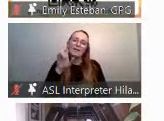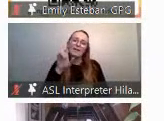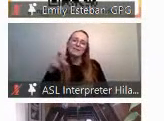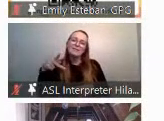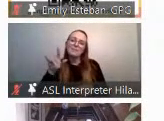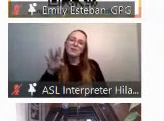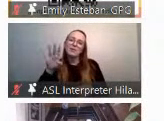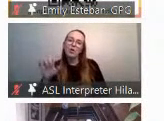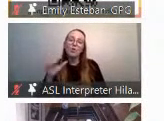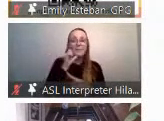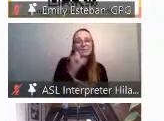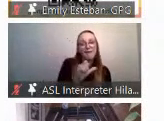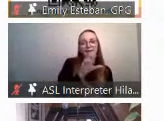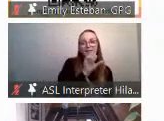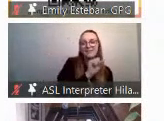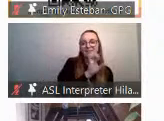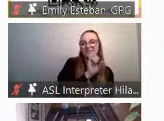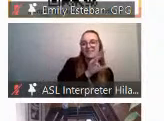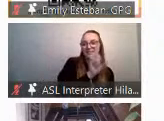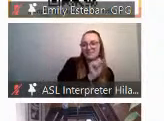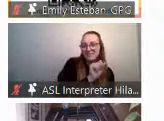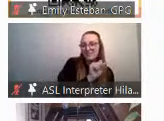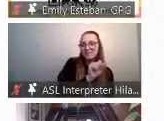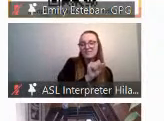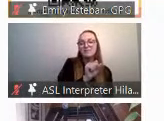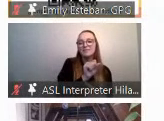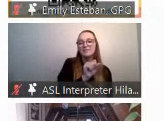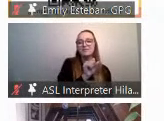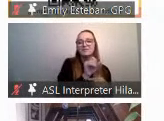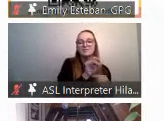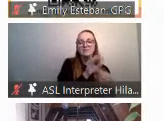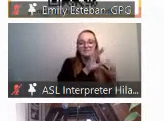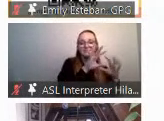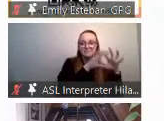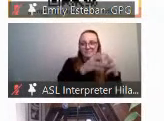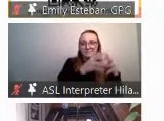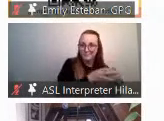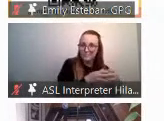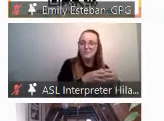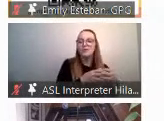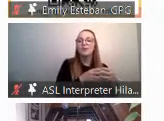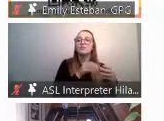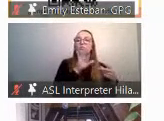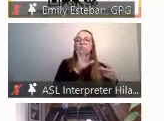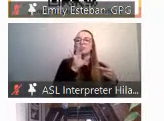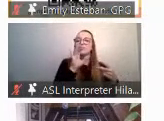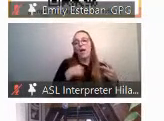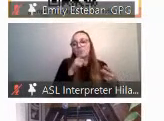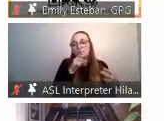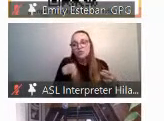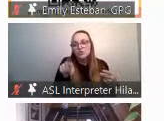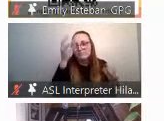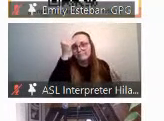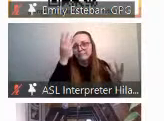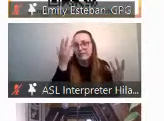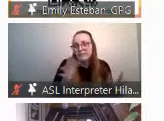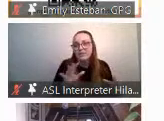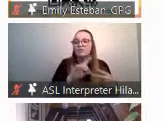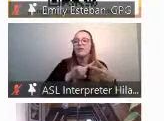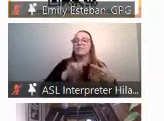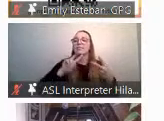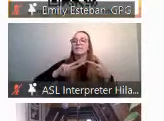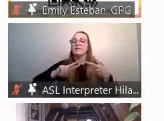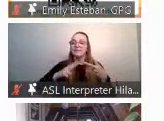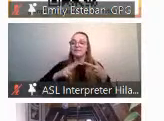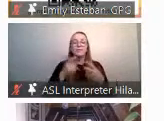is a question I'm sure that you probably thought about. And then the second is whether there's any value or any